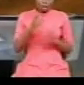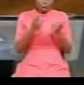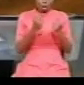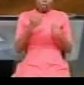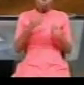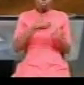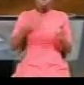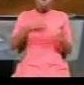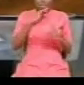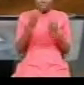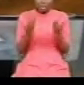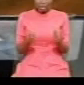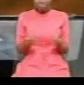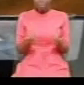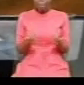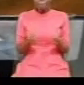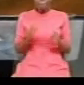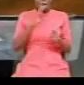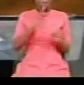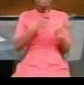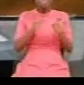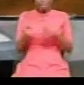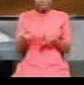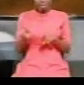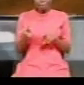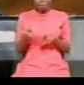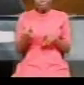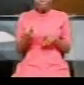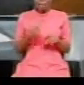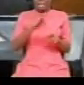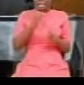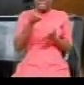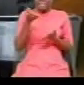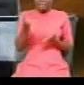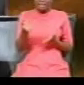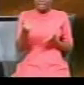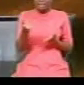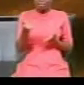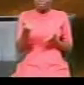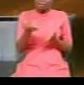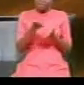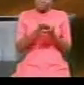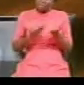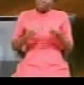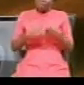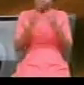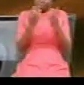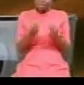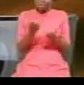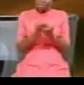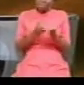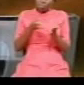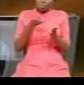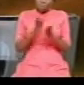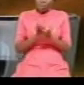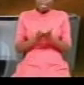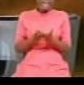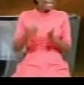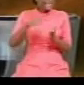Lord is imminent. Are you ready? Is there something to settle, something to correct?